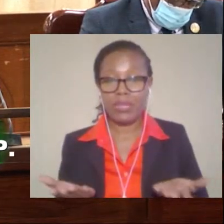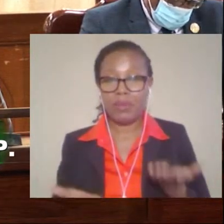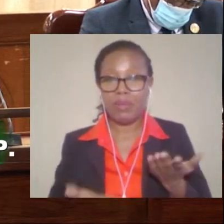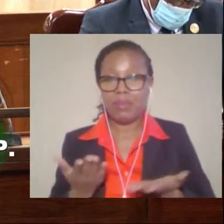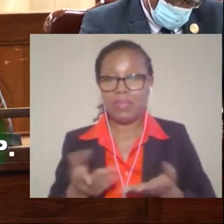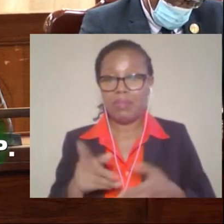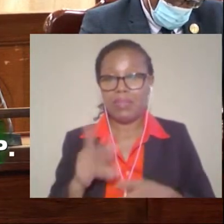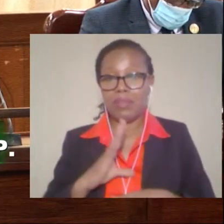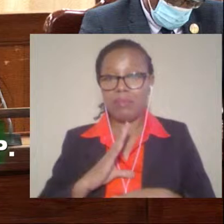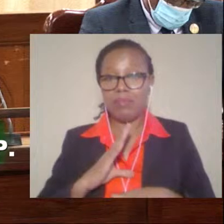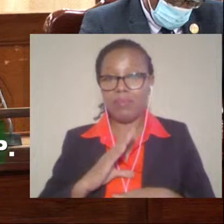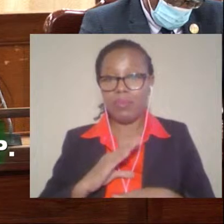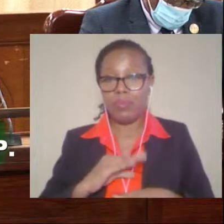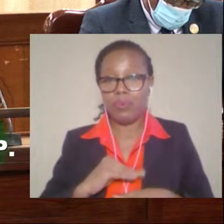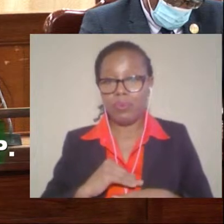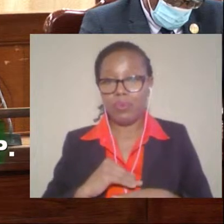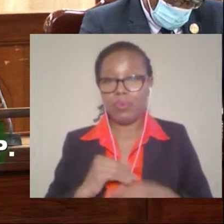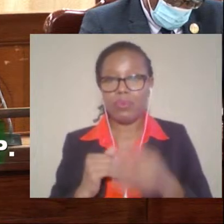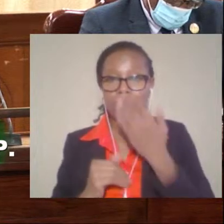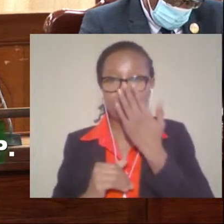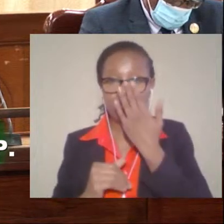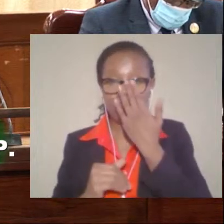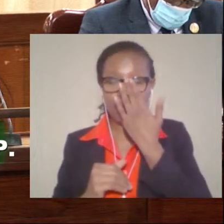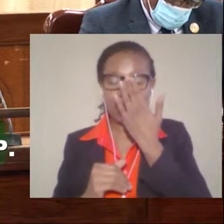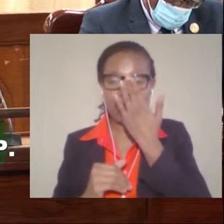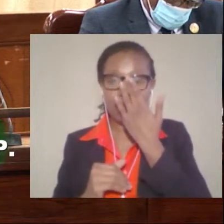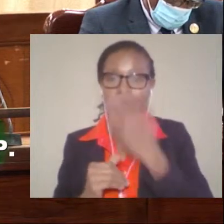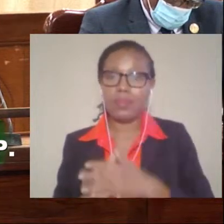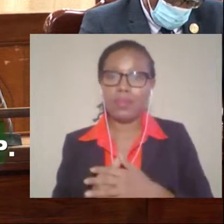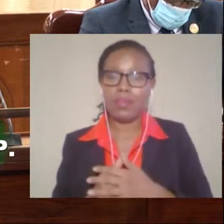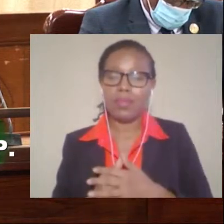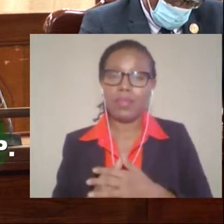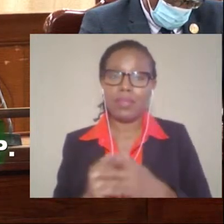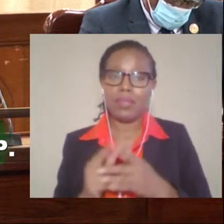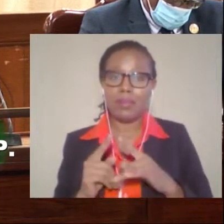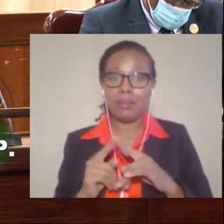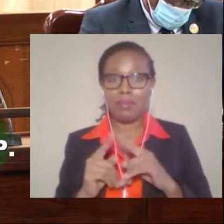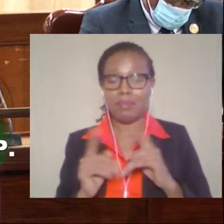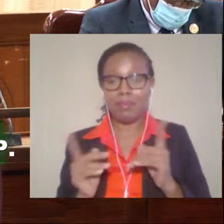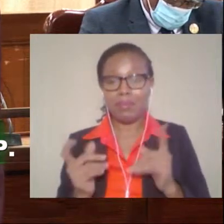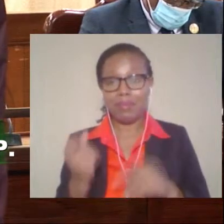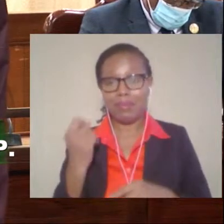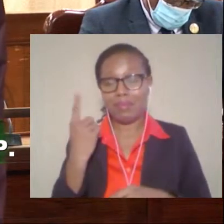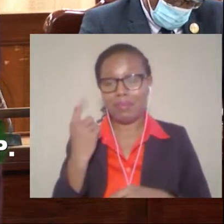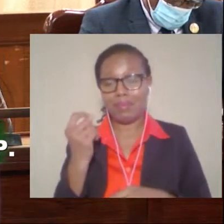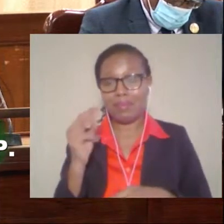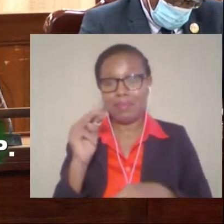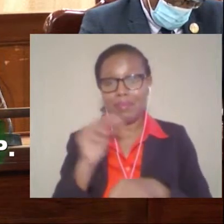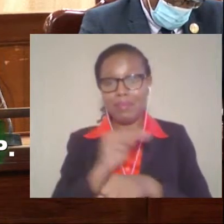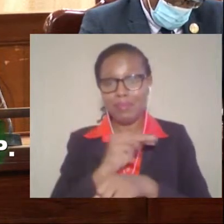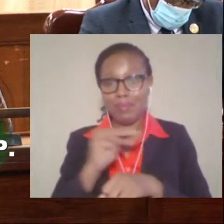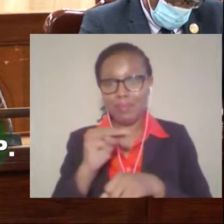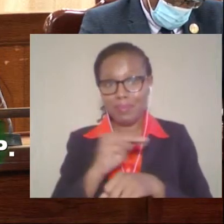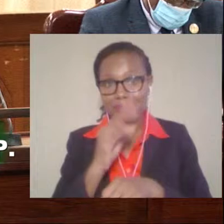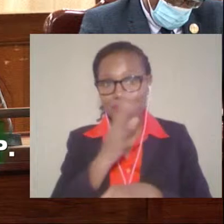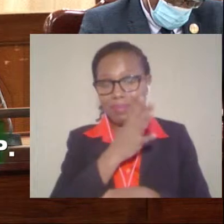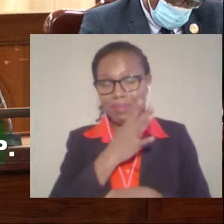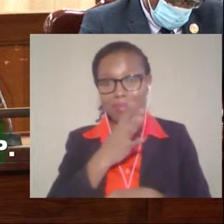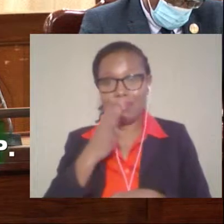But I have troubled the spirit of the Minister of Agriculture